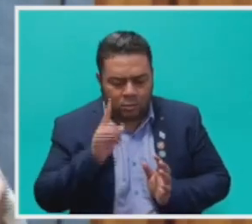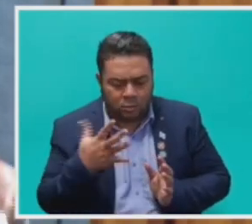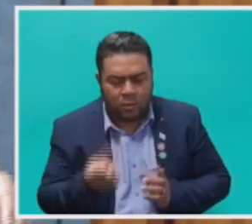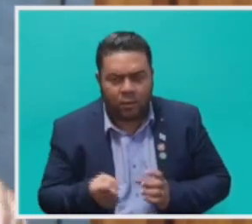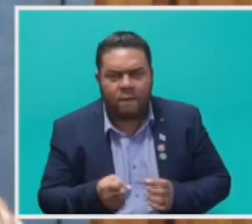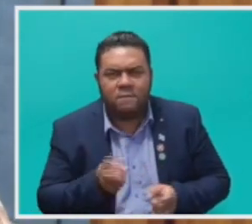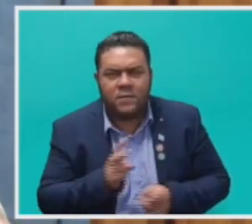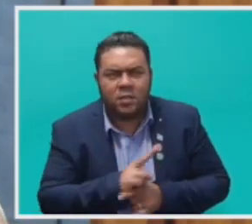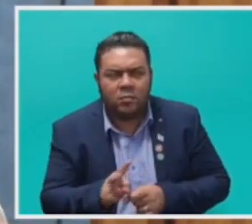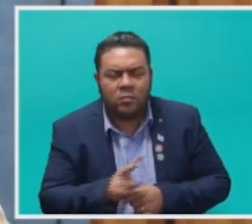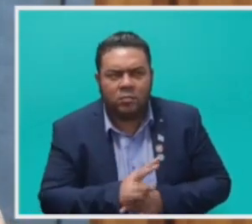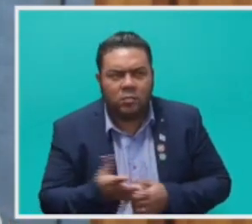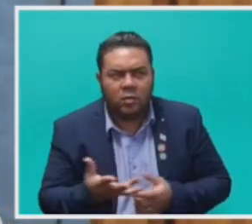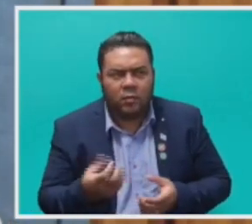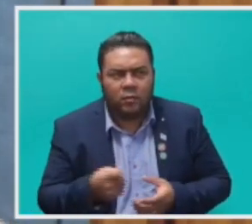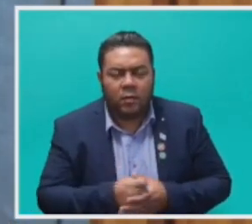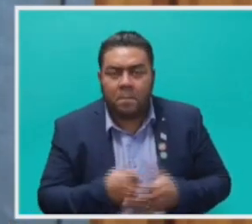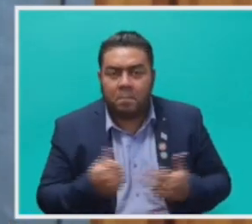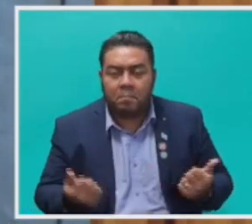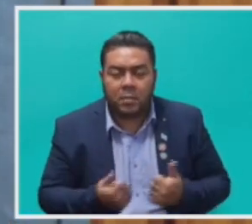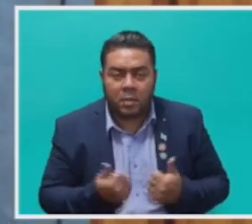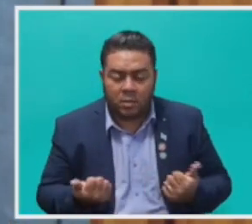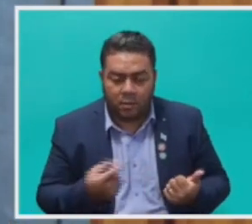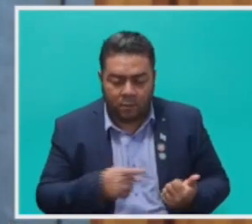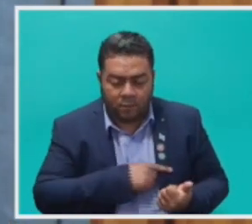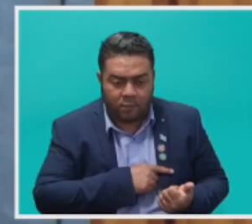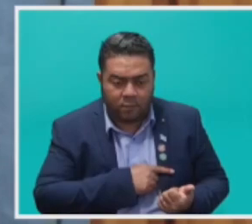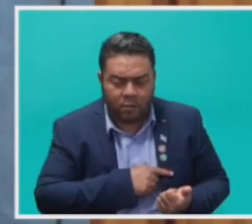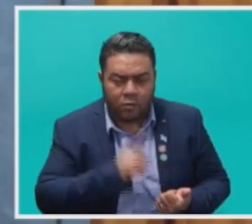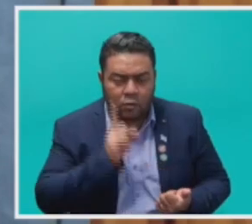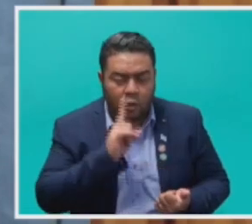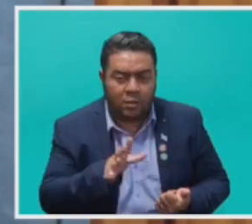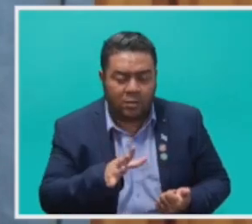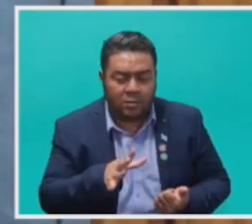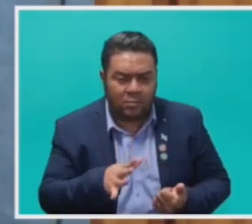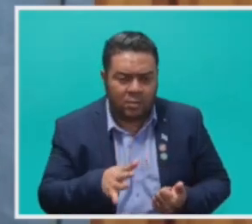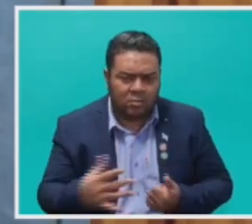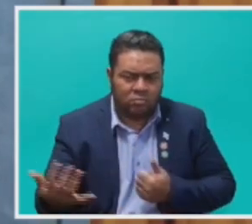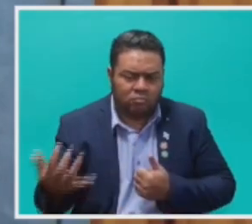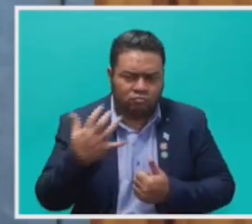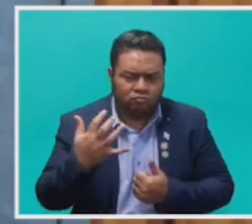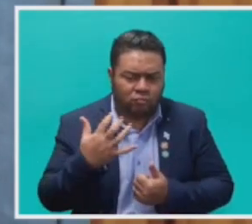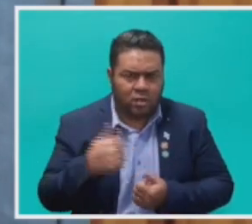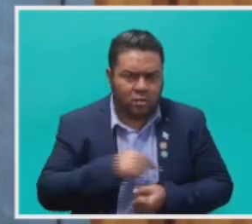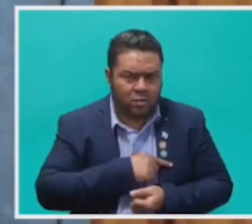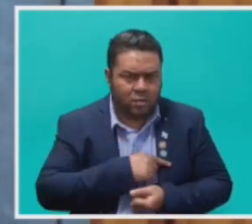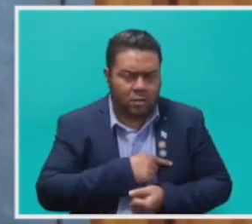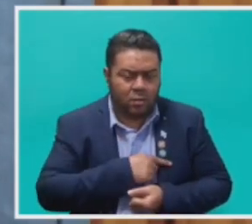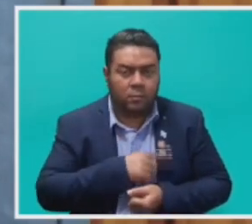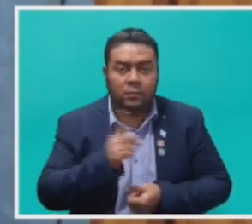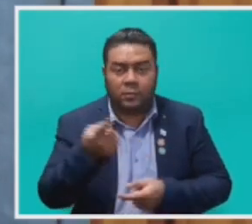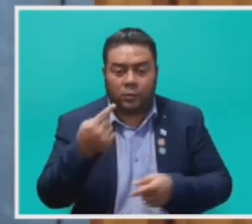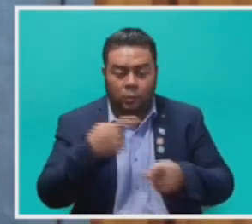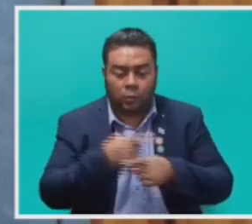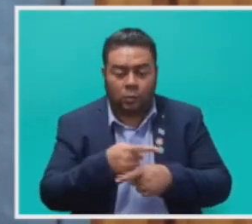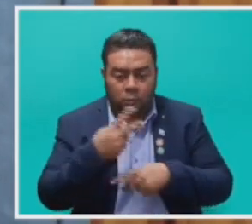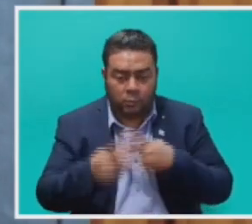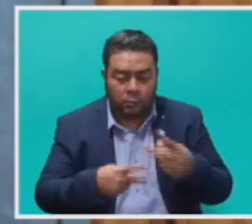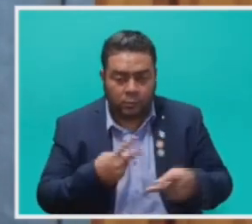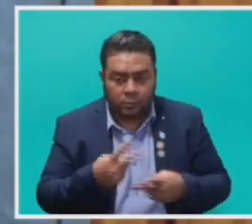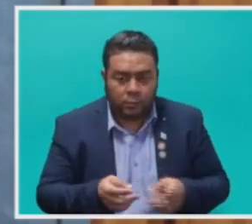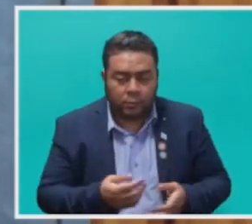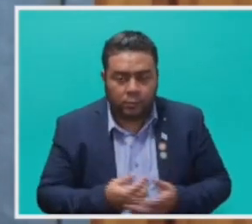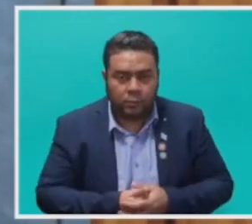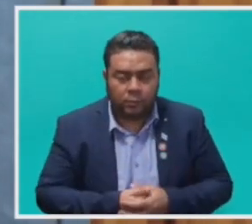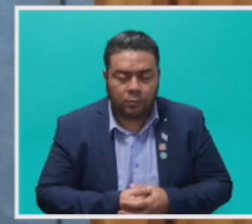themselves victims of the crisis, while many of us Indo-Fijians saw them as perpetrators. After a week-long process, raw